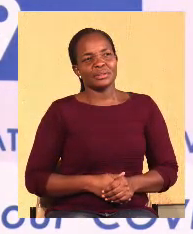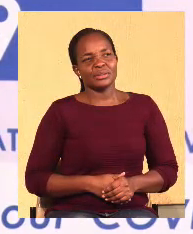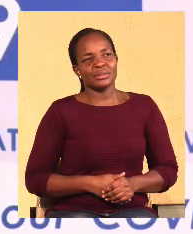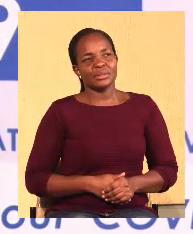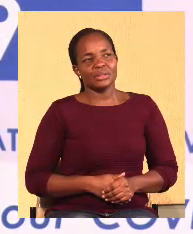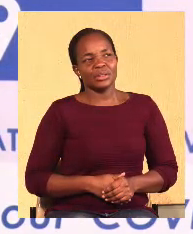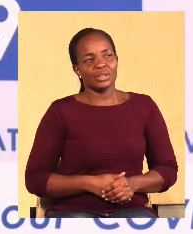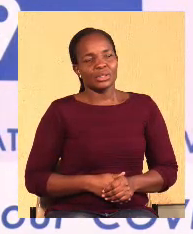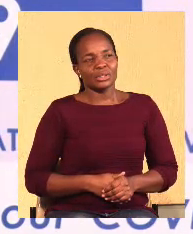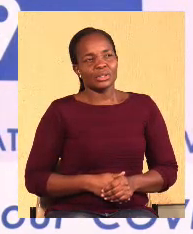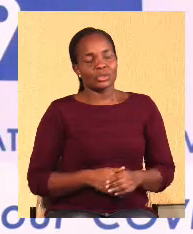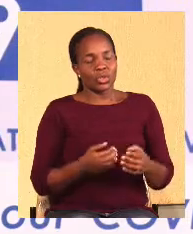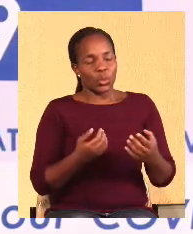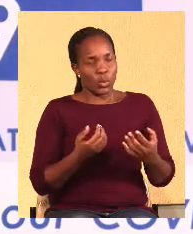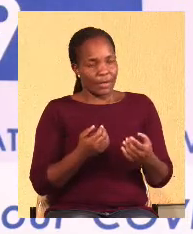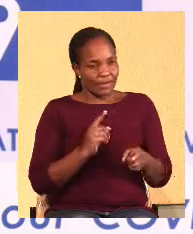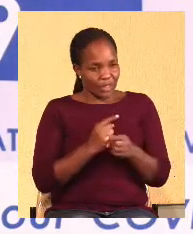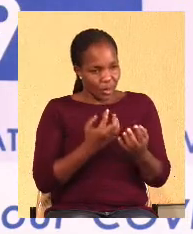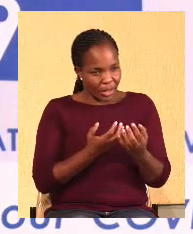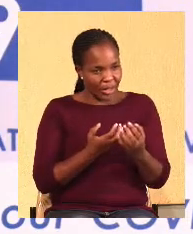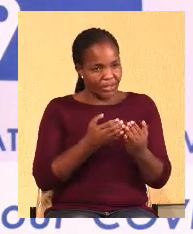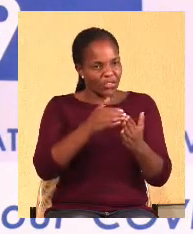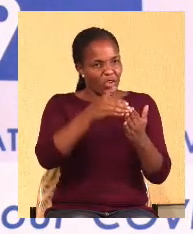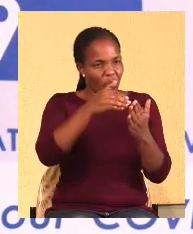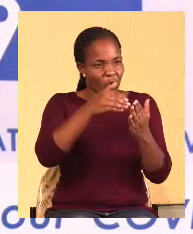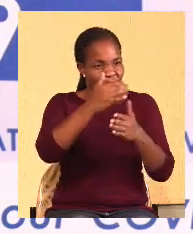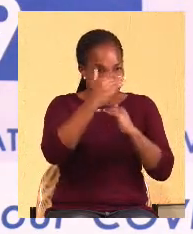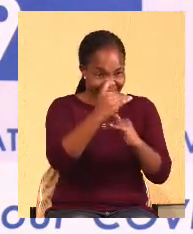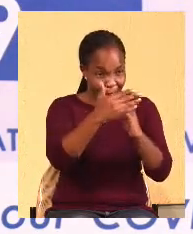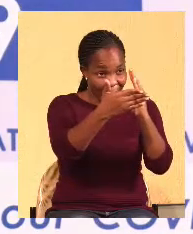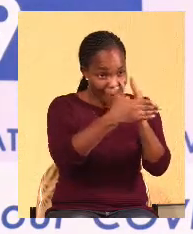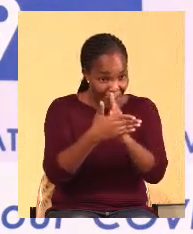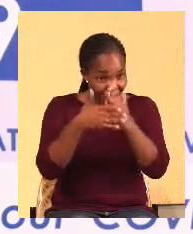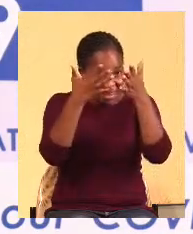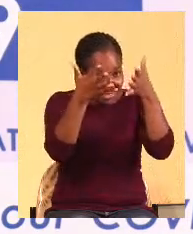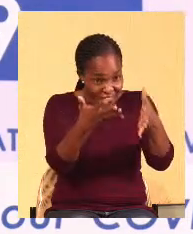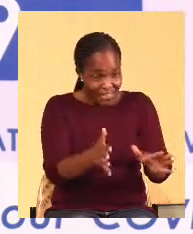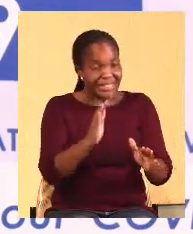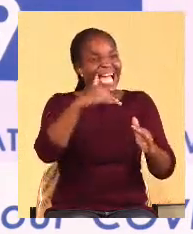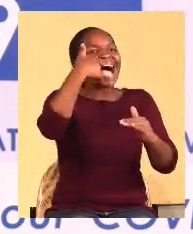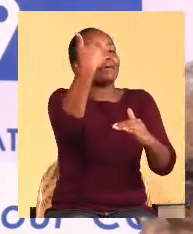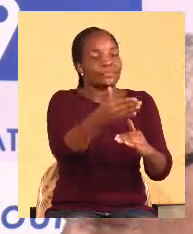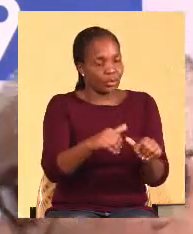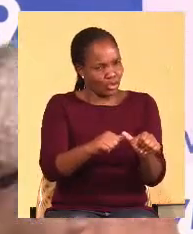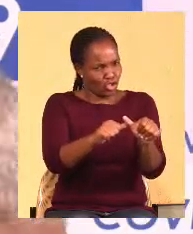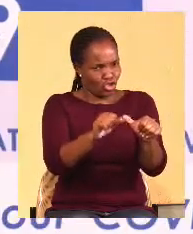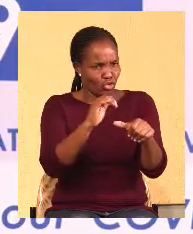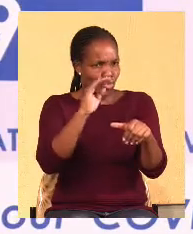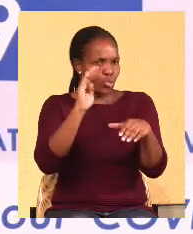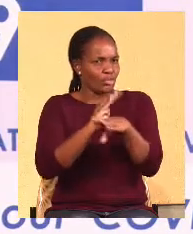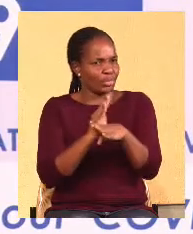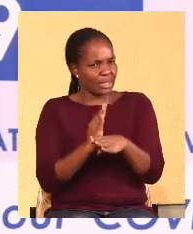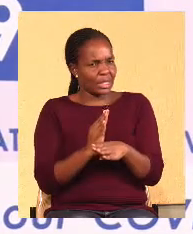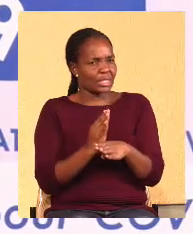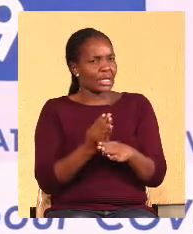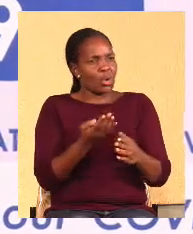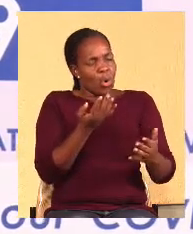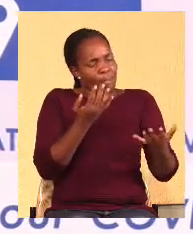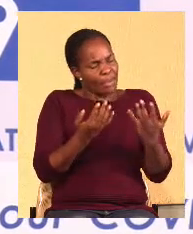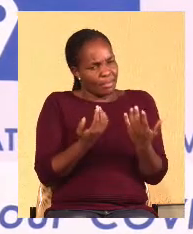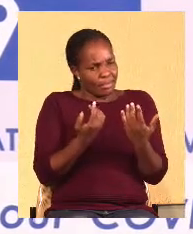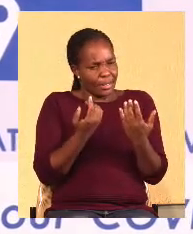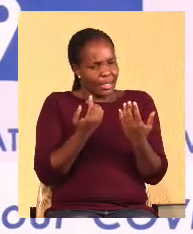country again? Yes, thank you very much. Those are my questions. Thank you. Okay. I'll take one. The lady was